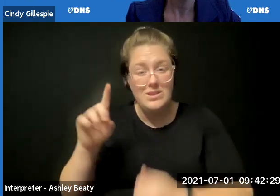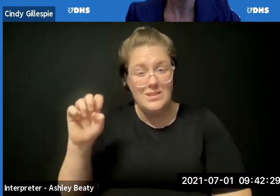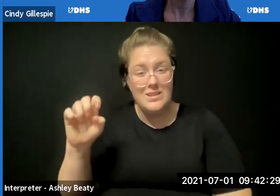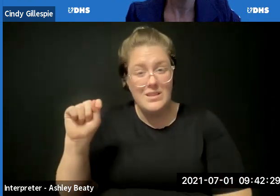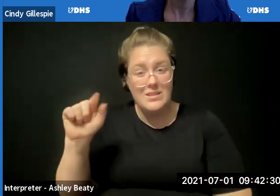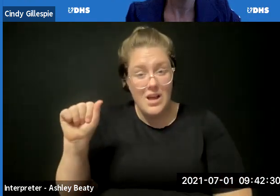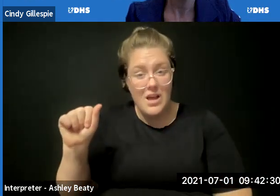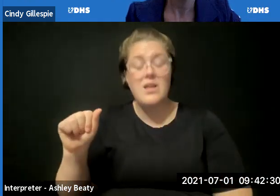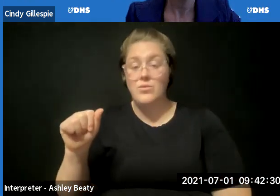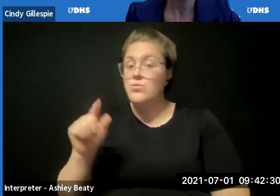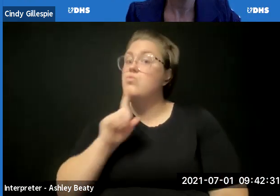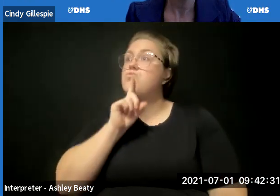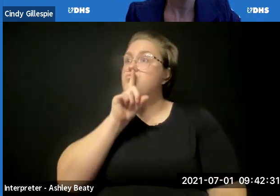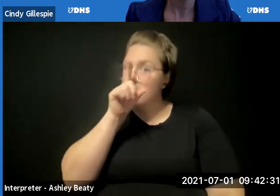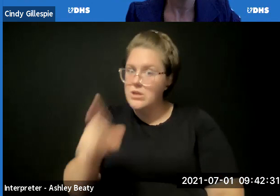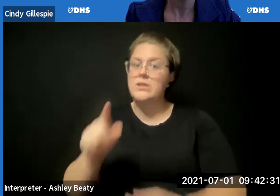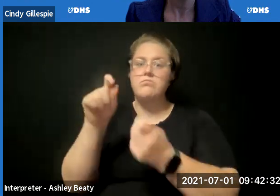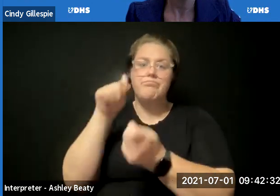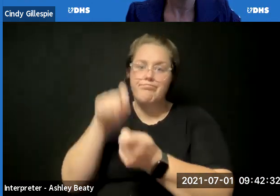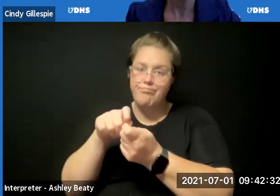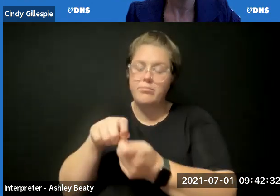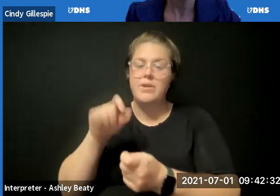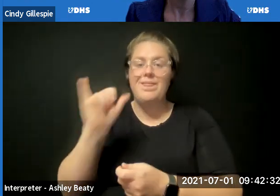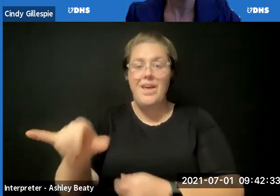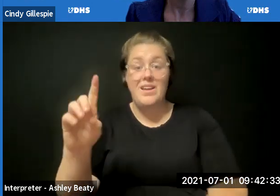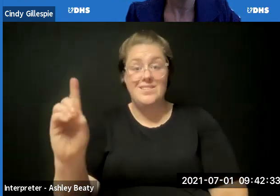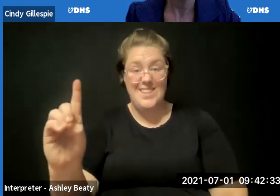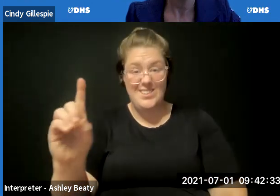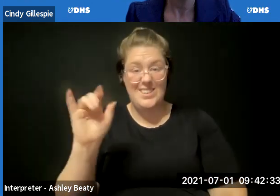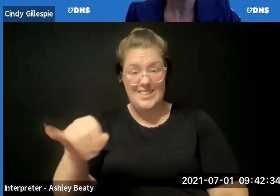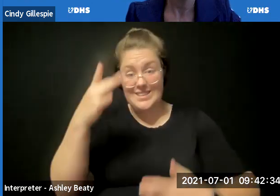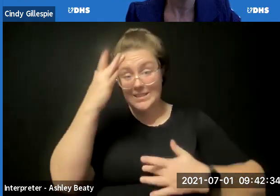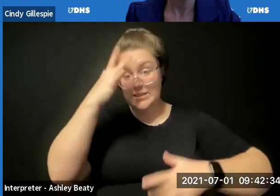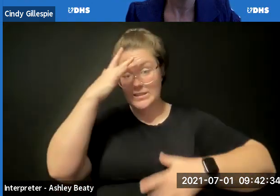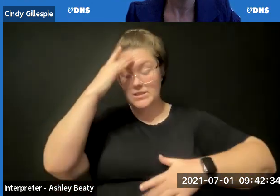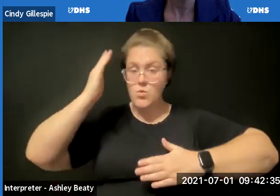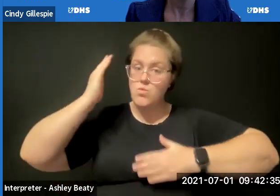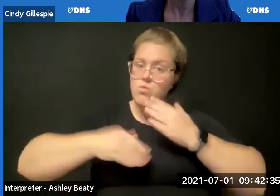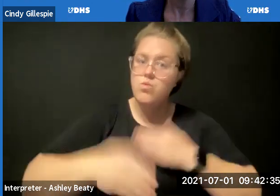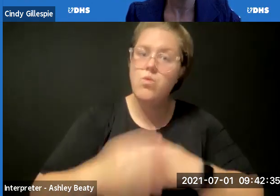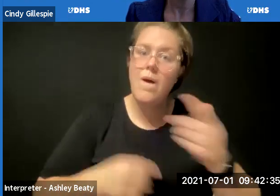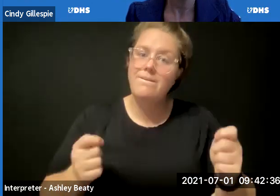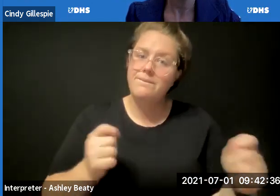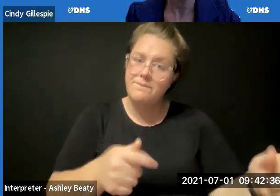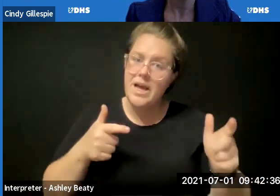finding in many cases is that the disease also progresses very quickly, where before you